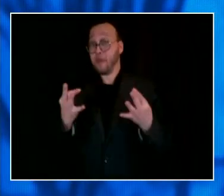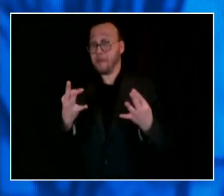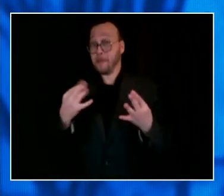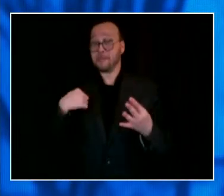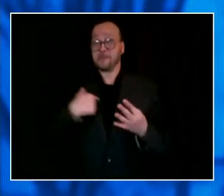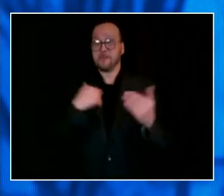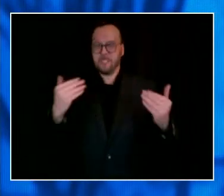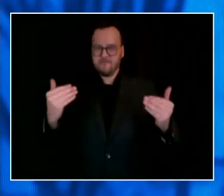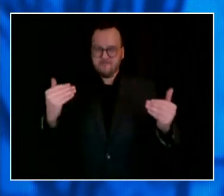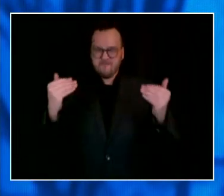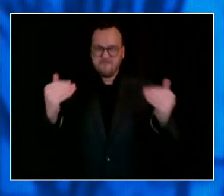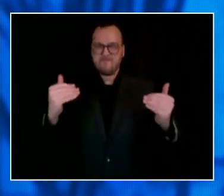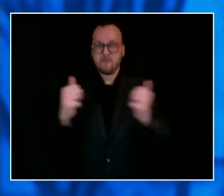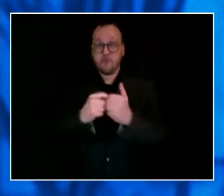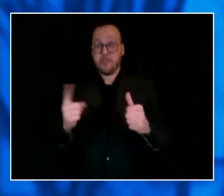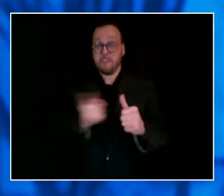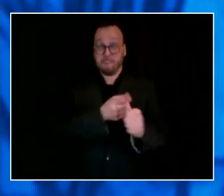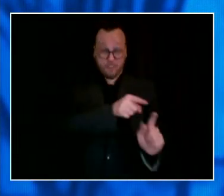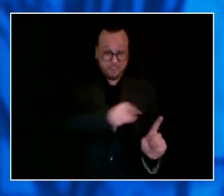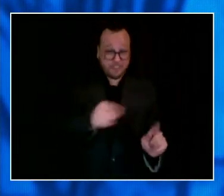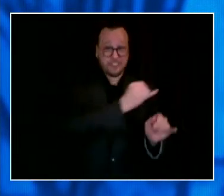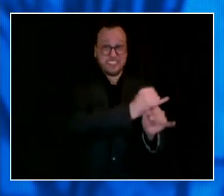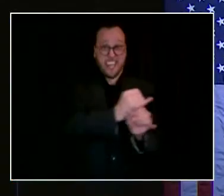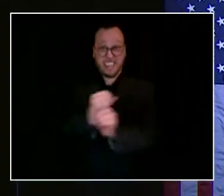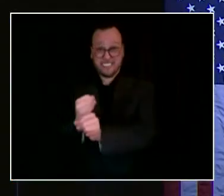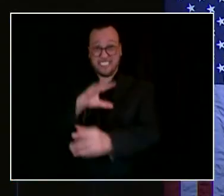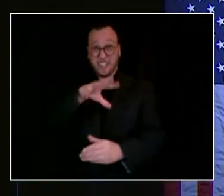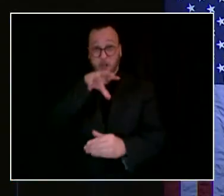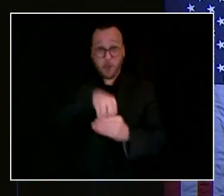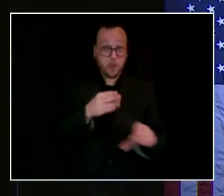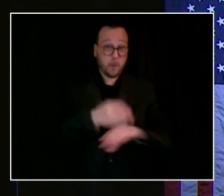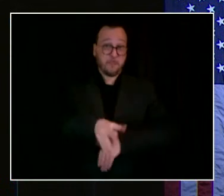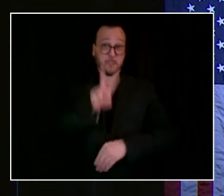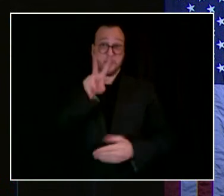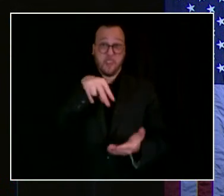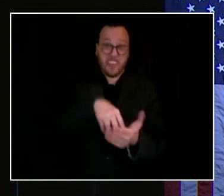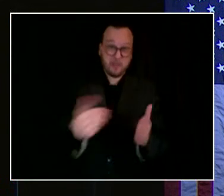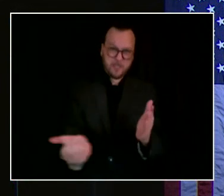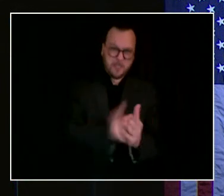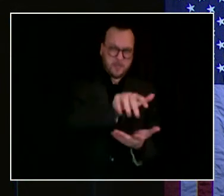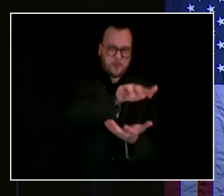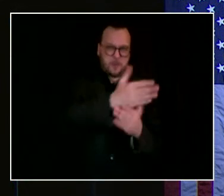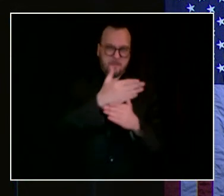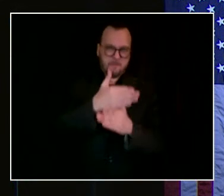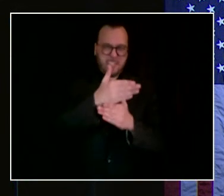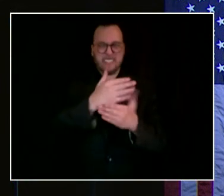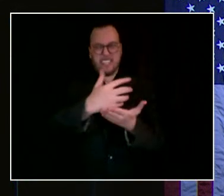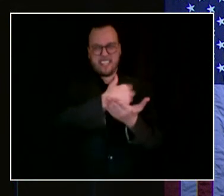with the first sites, including over 2,000 new mixed-income